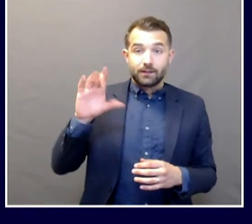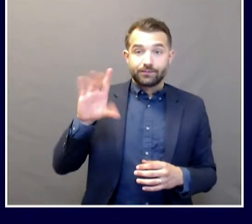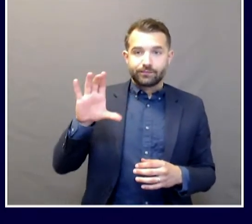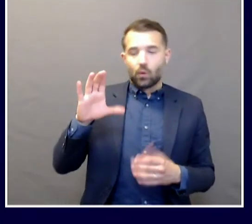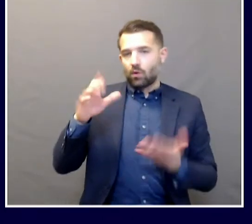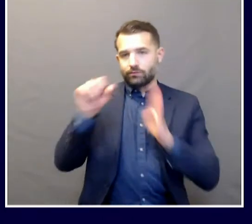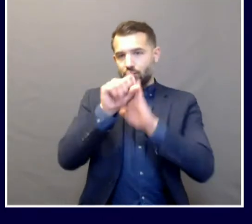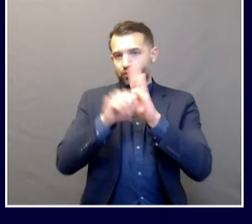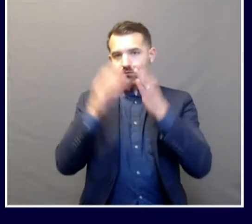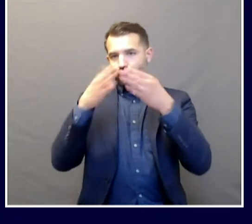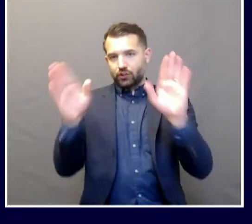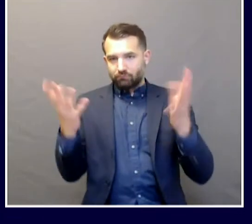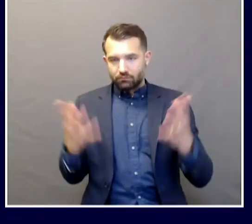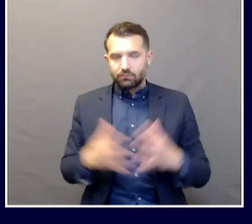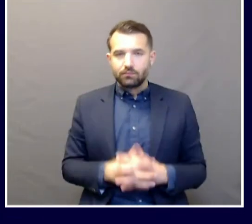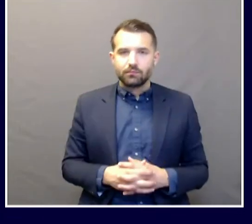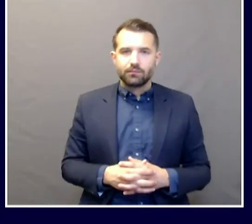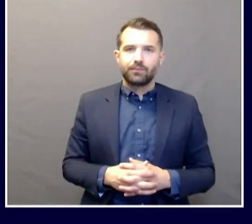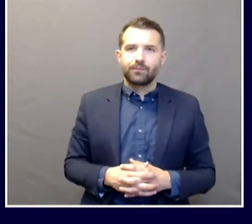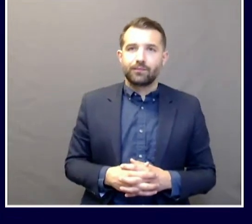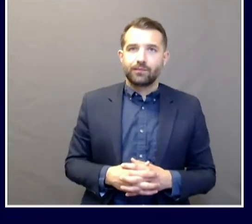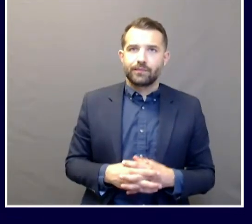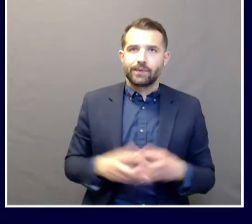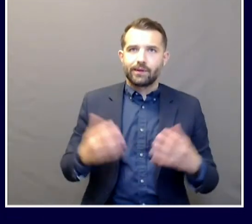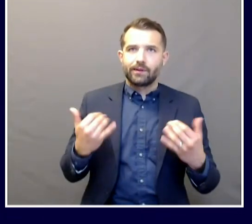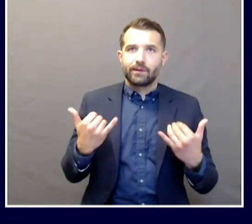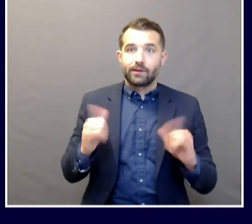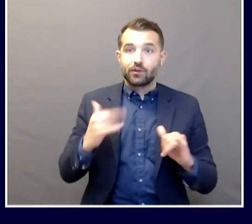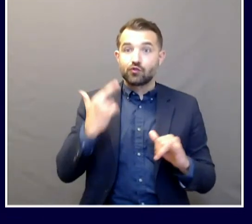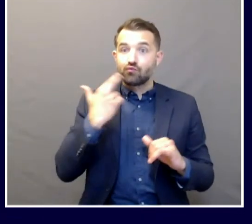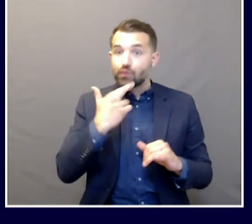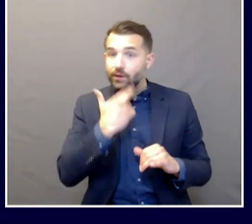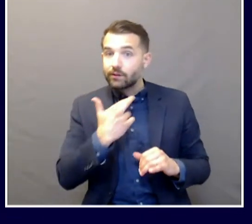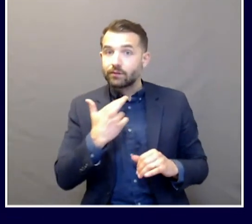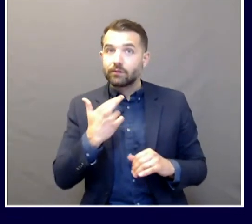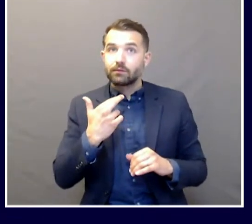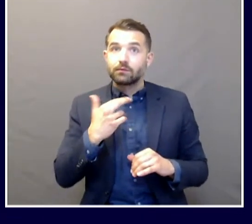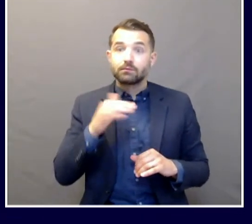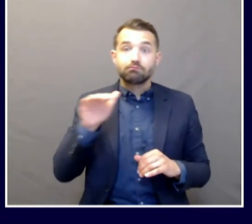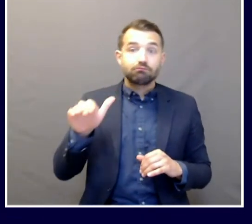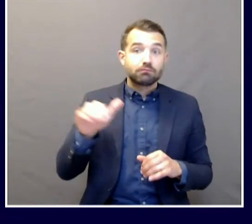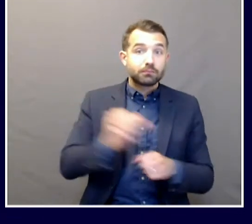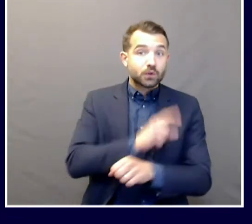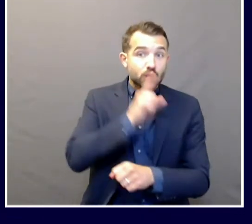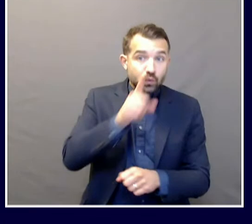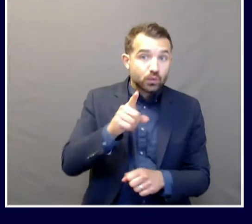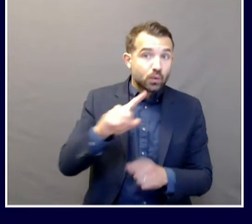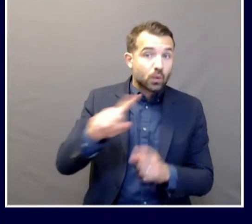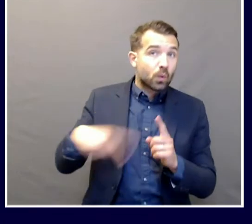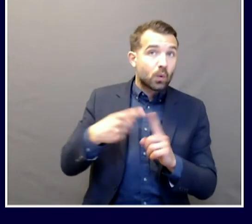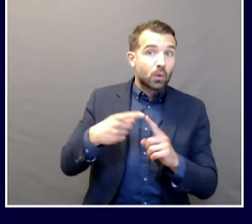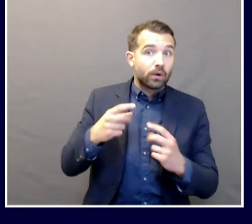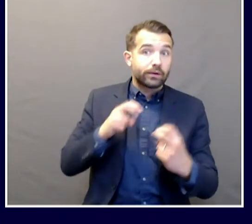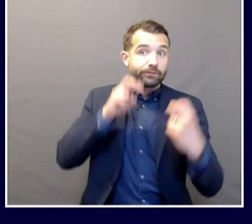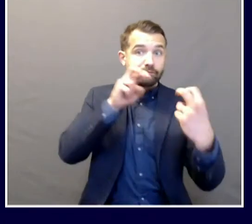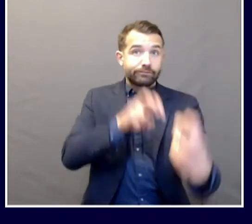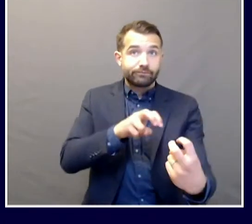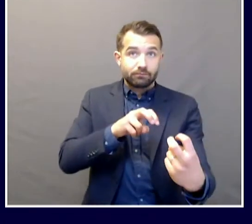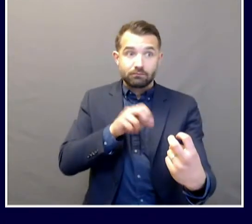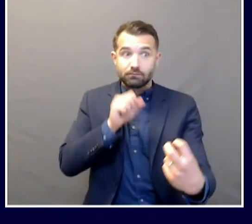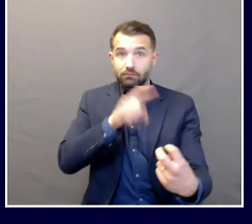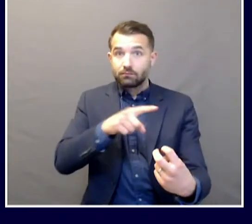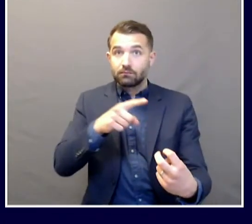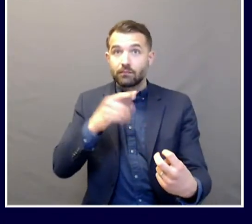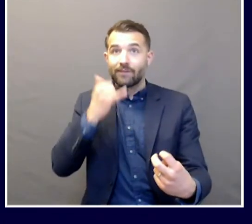get information from their customers in terms of names and phone numbers in the event that they need to be contacted?